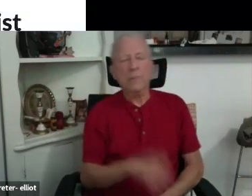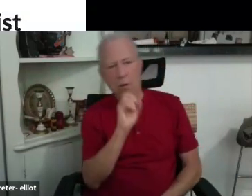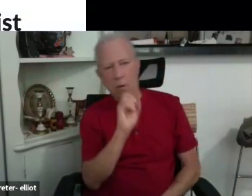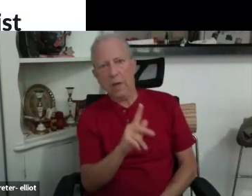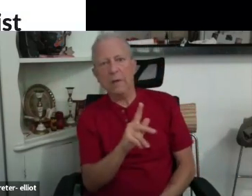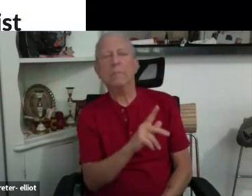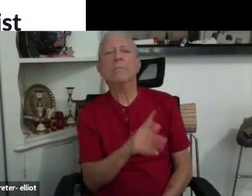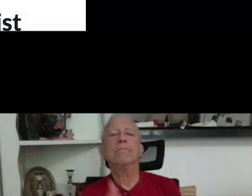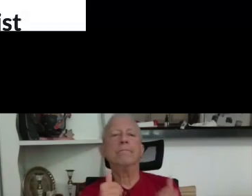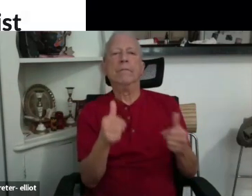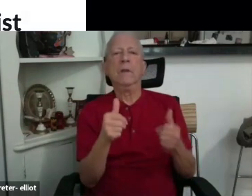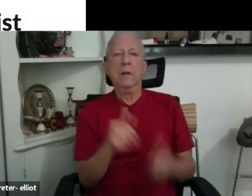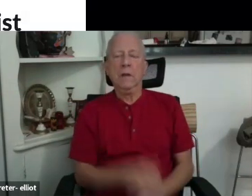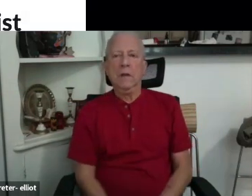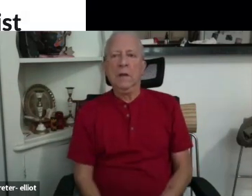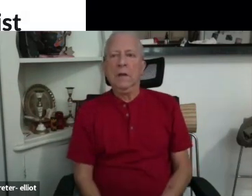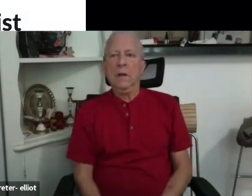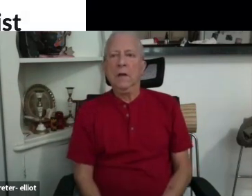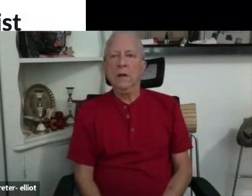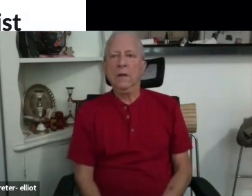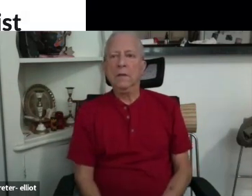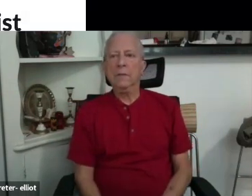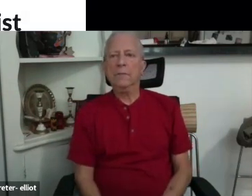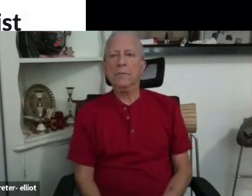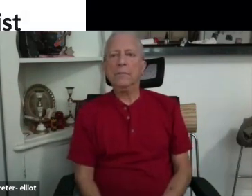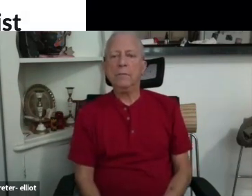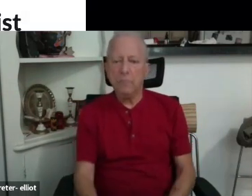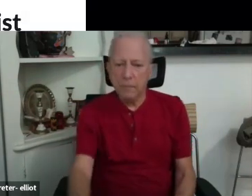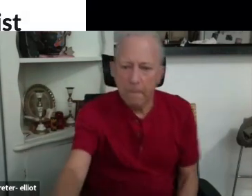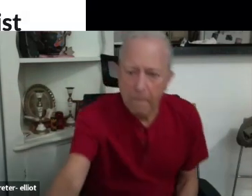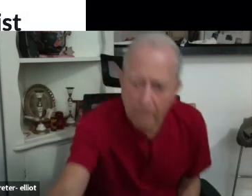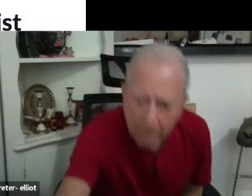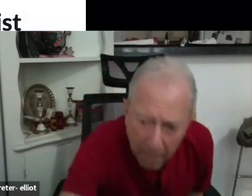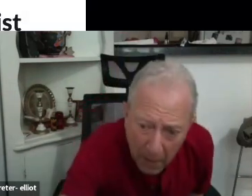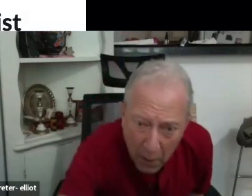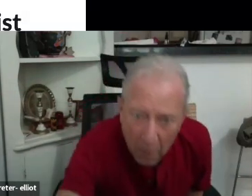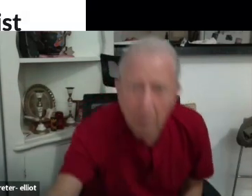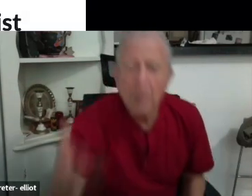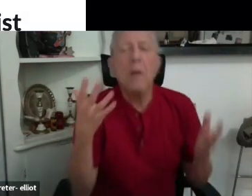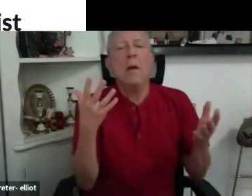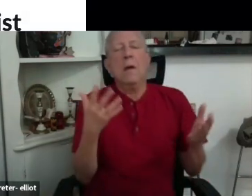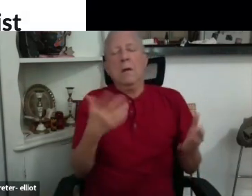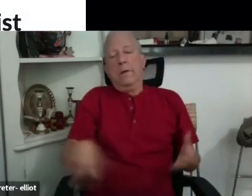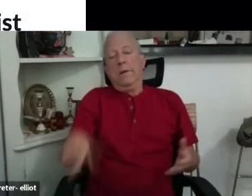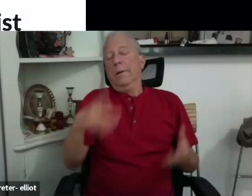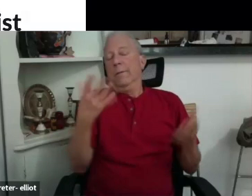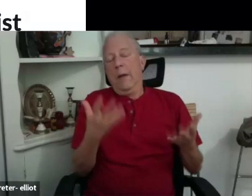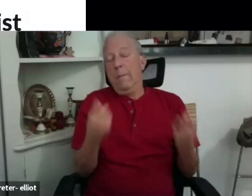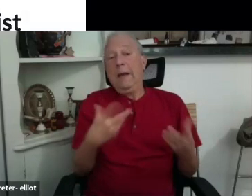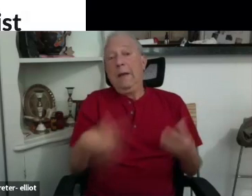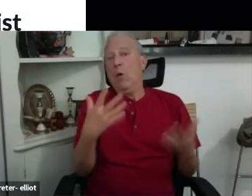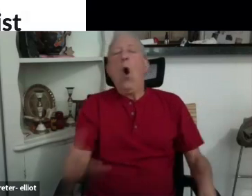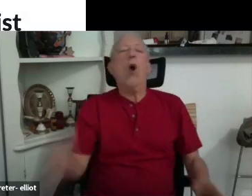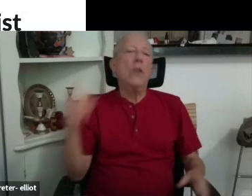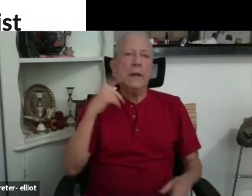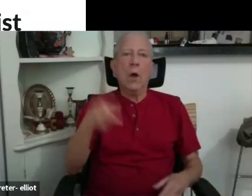And yes, so as many of you probably already know, HR 9495 passed